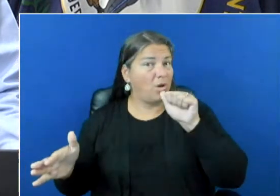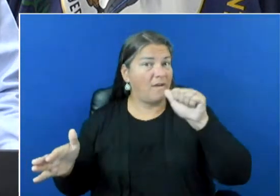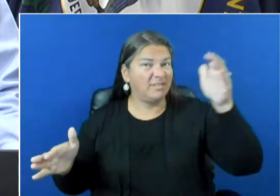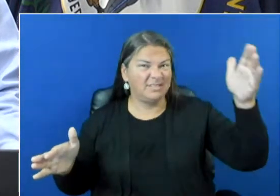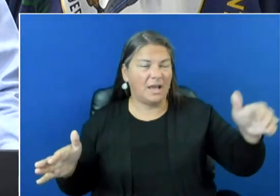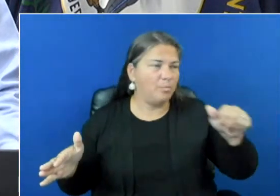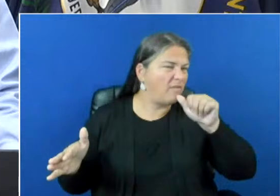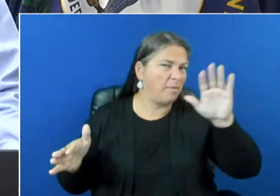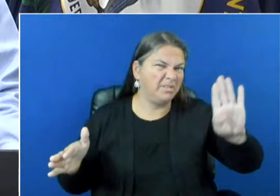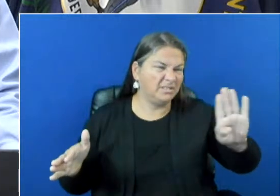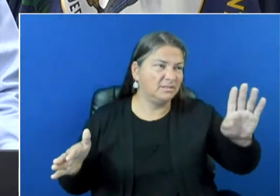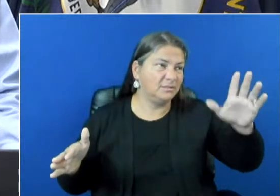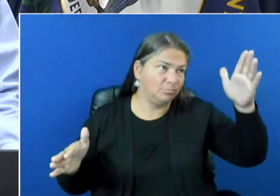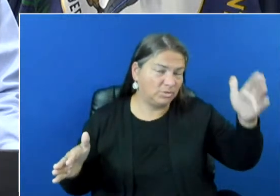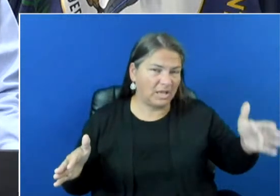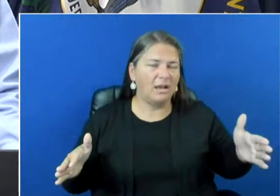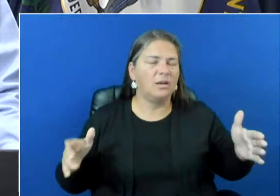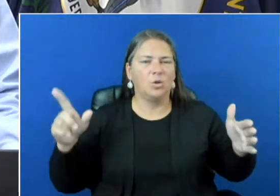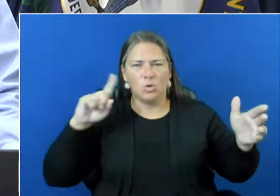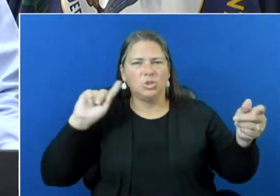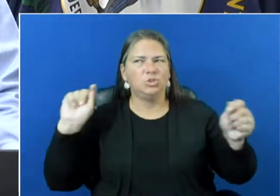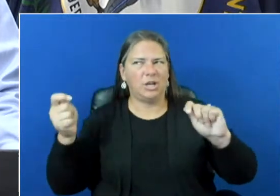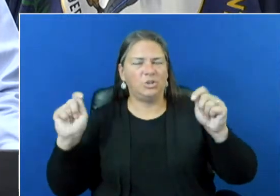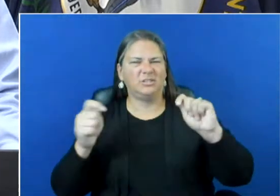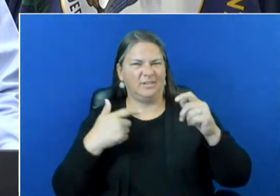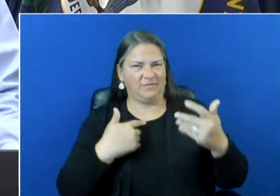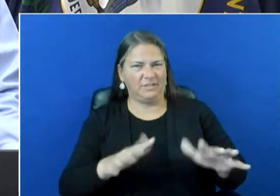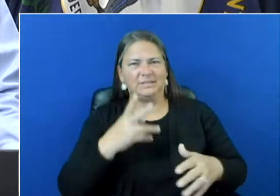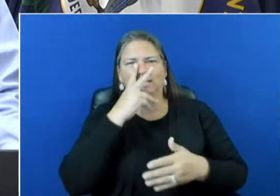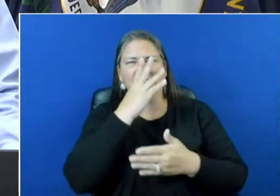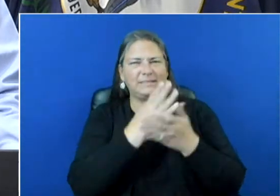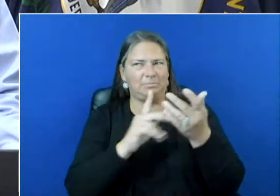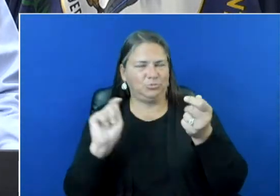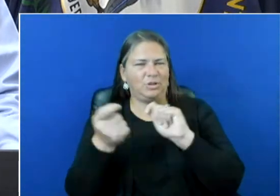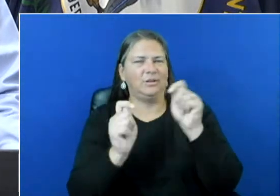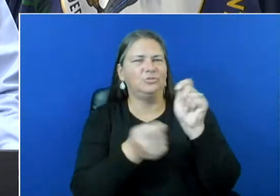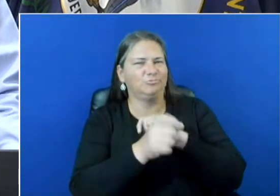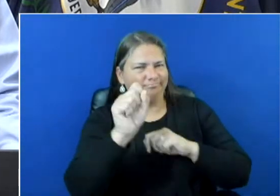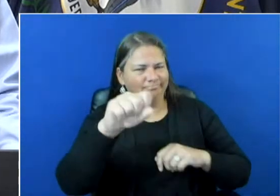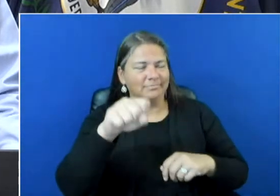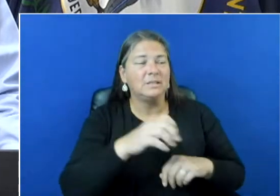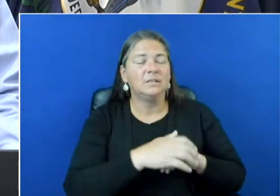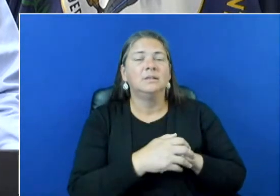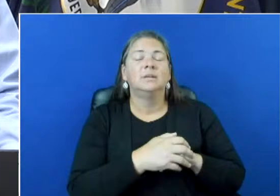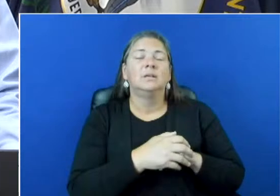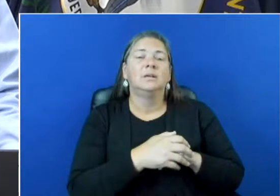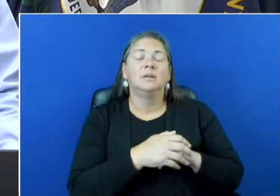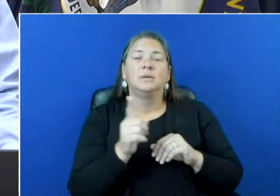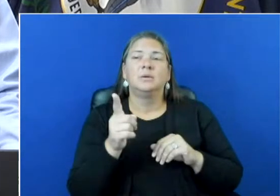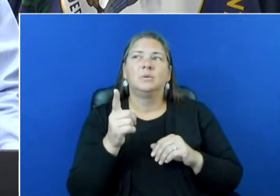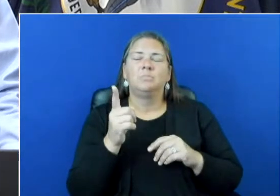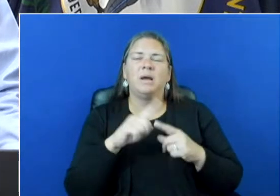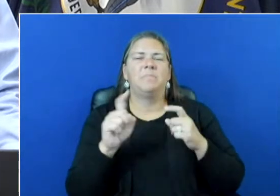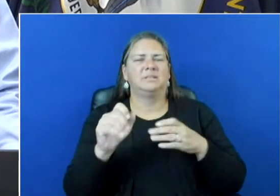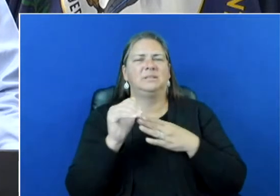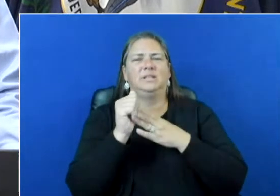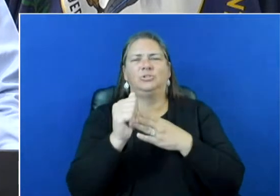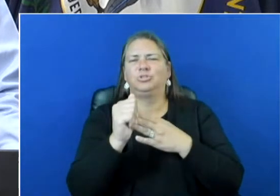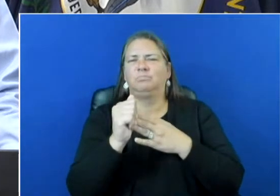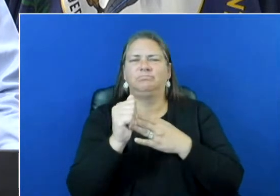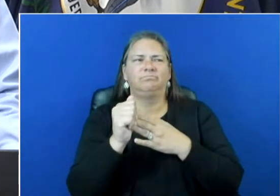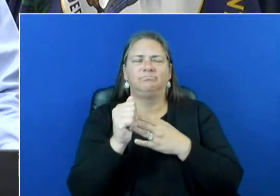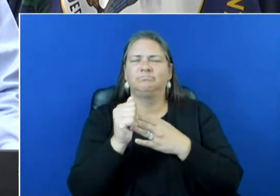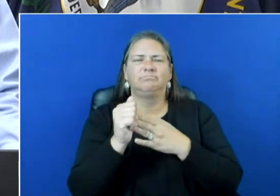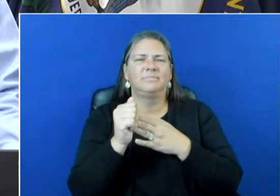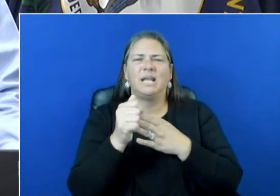of changes moving forward. We're already seeing a number of them occur. But what this takes is leadership at all levels. It can't just be